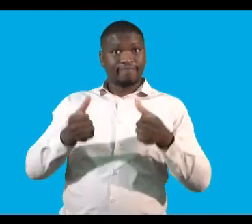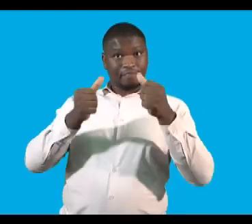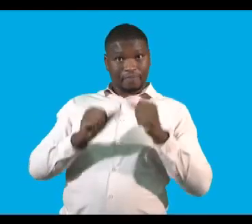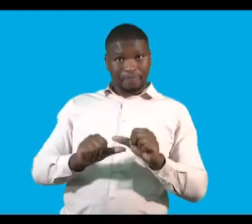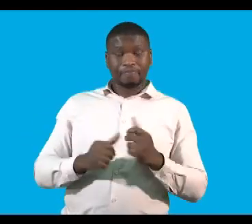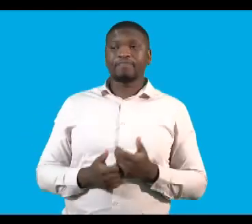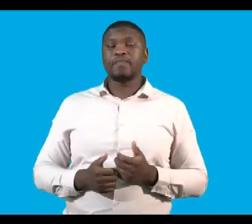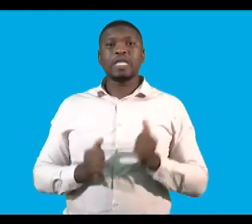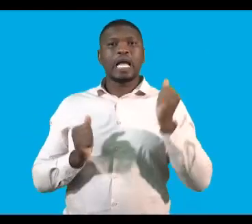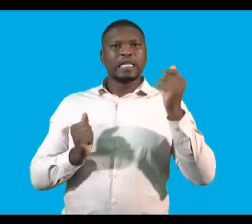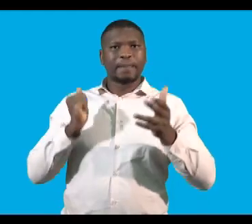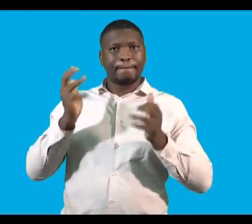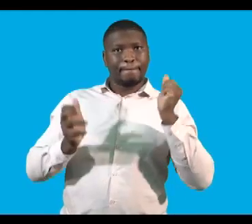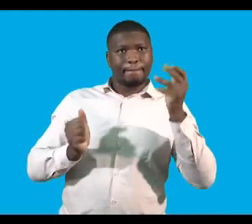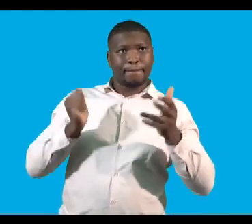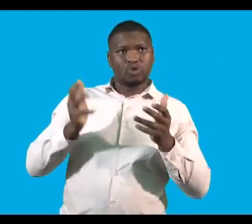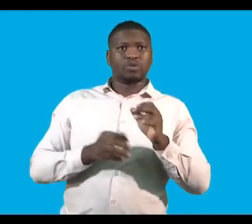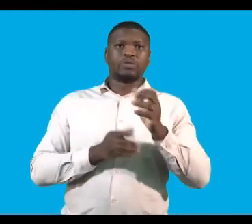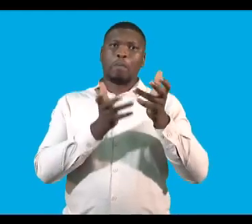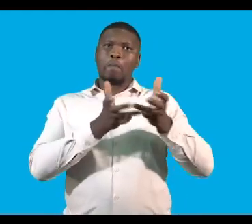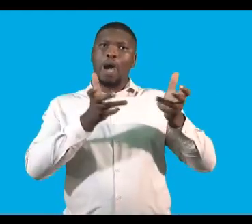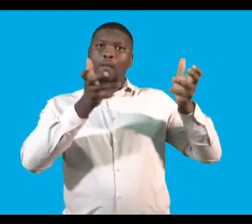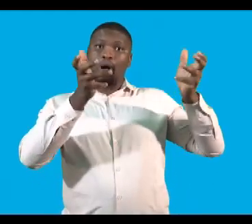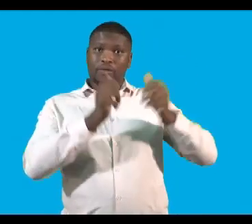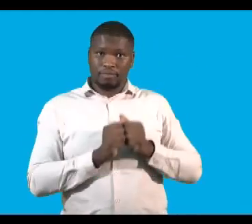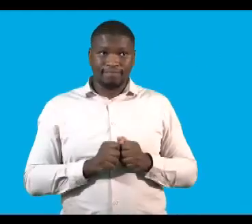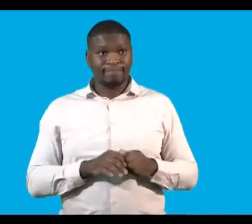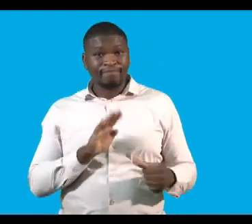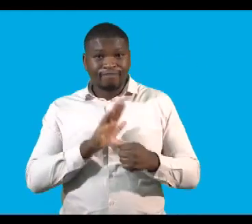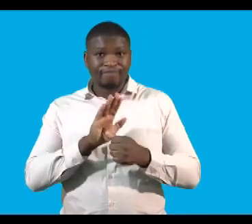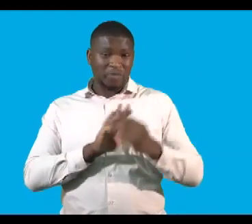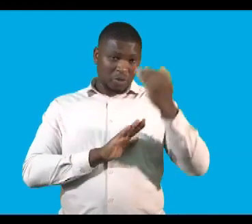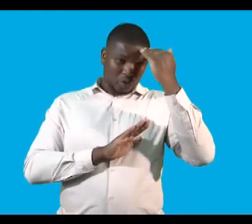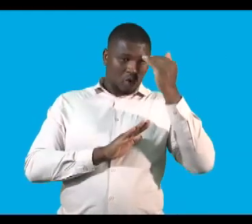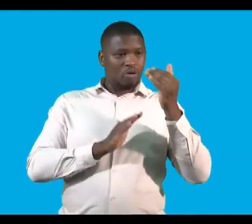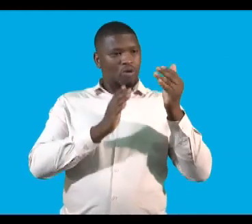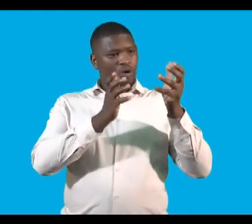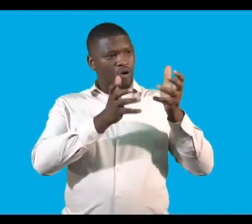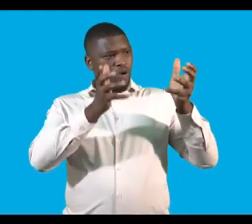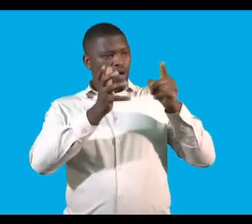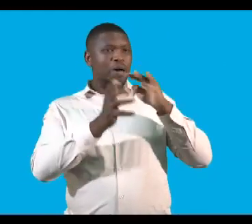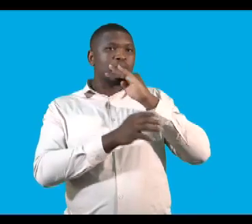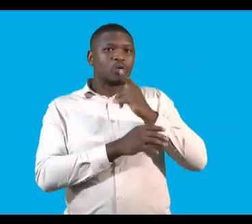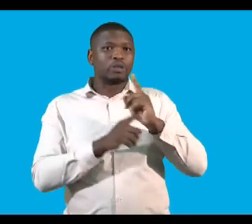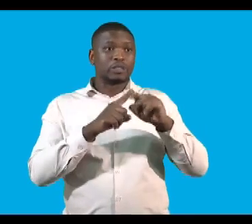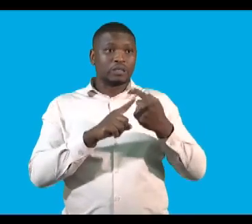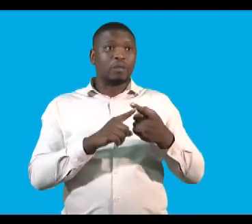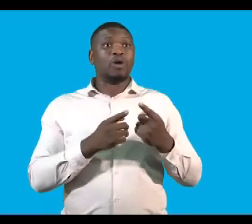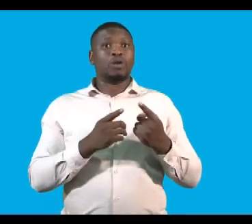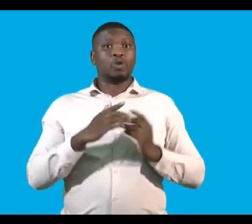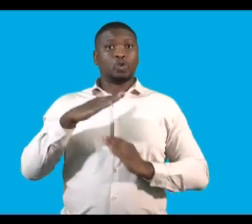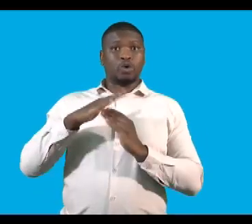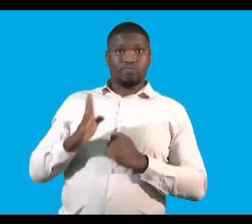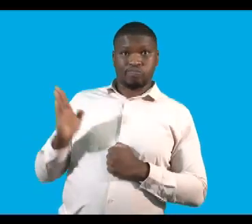bubbles are very important, and it's also important to know the functions of the different speech bubbles. A solid bubble, like you can